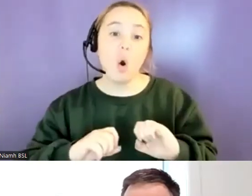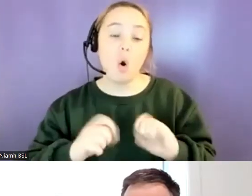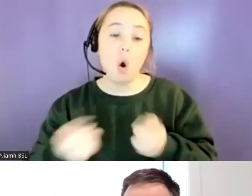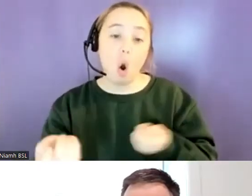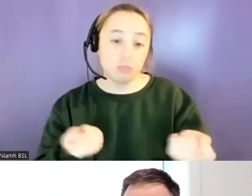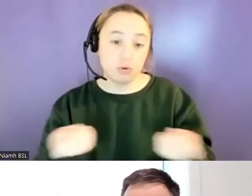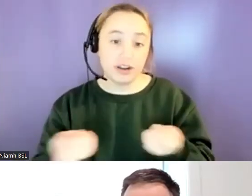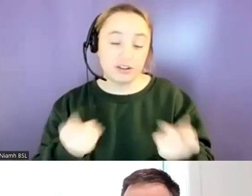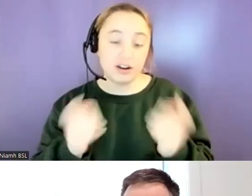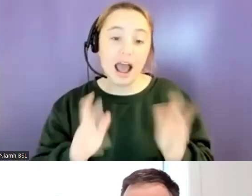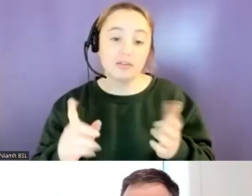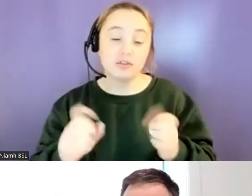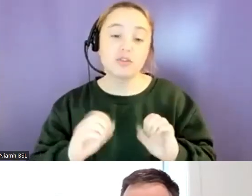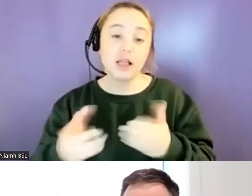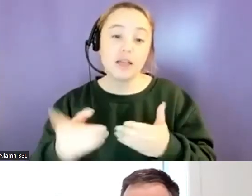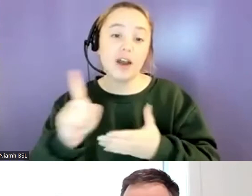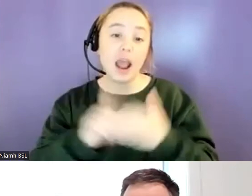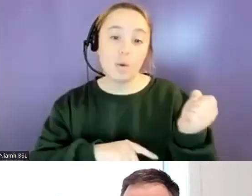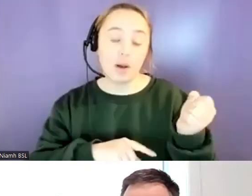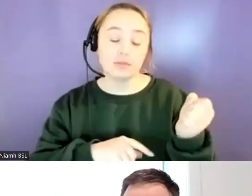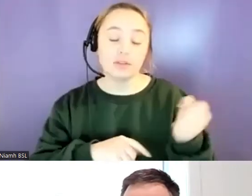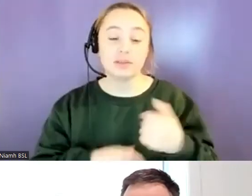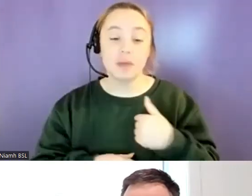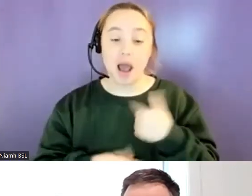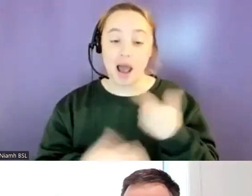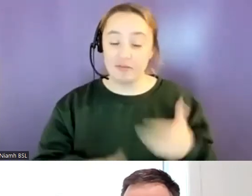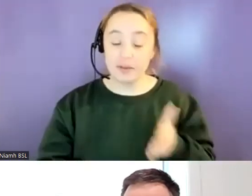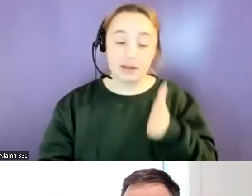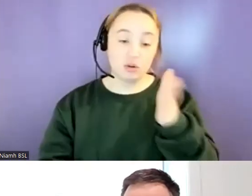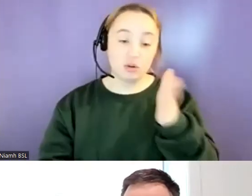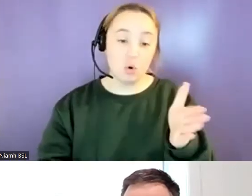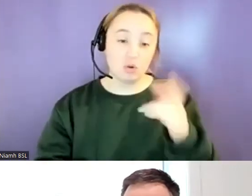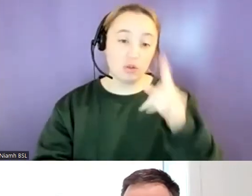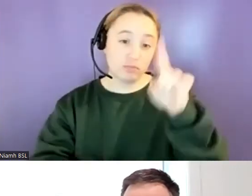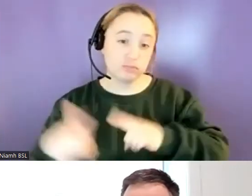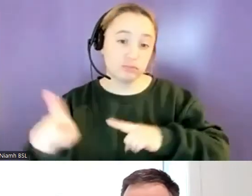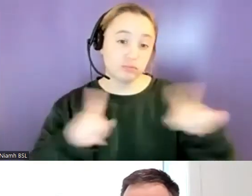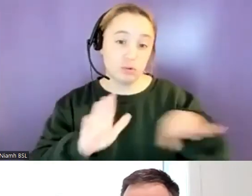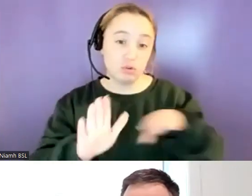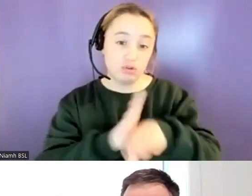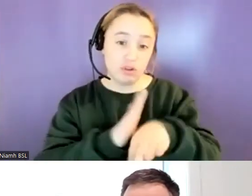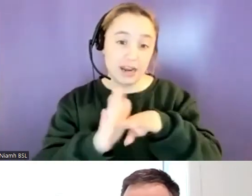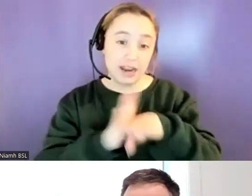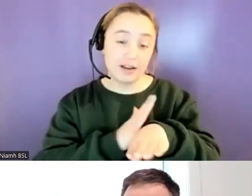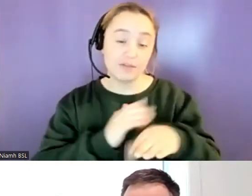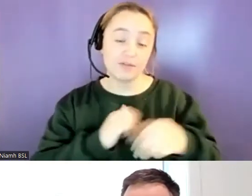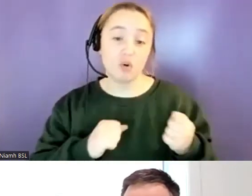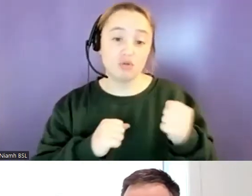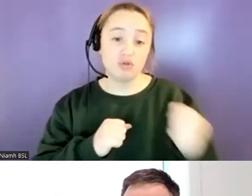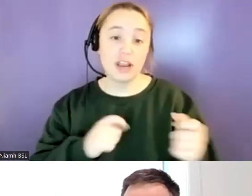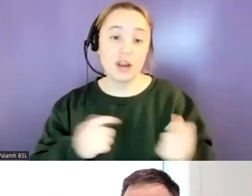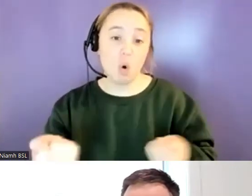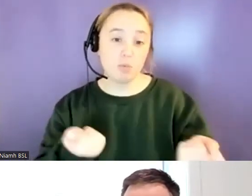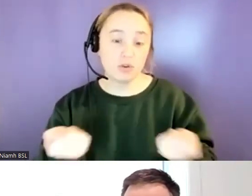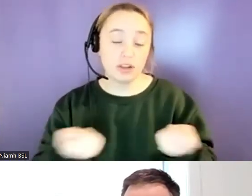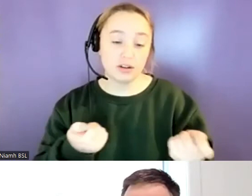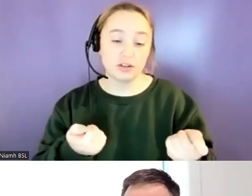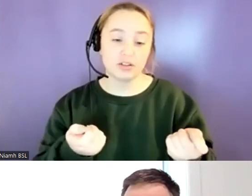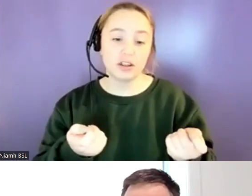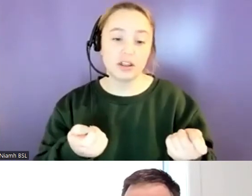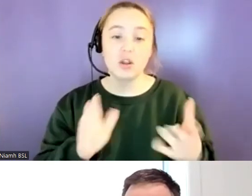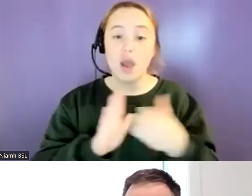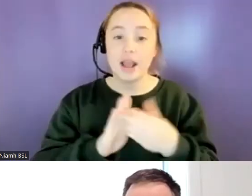those outcomes. But I've attended various training delivered by rail operators. So for example,